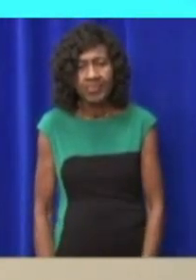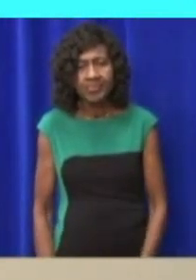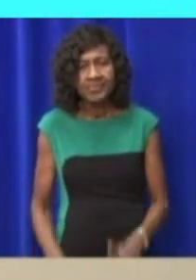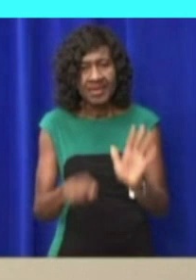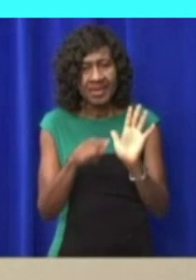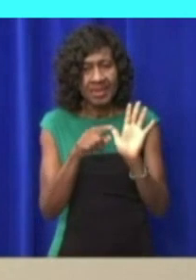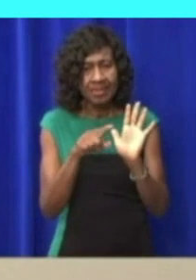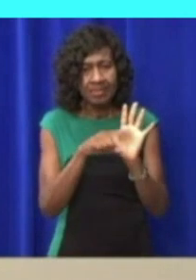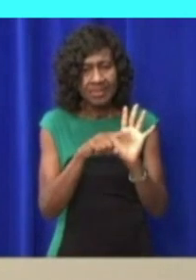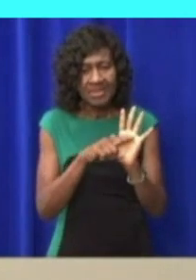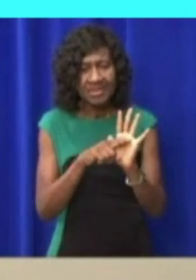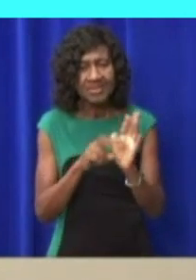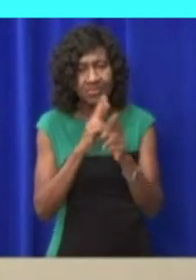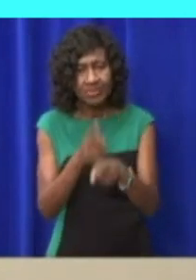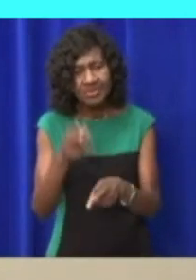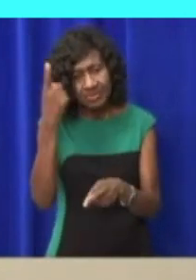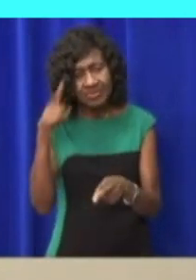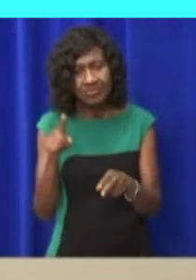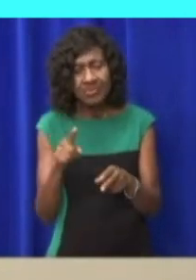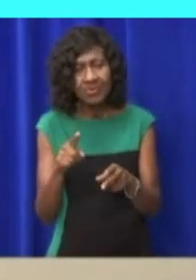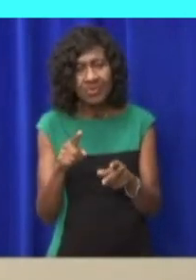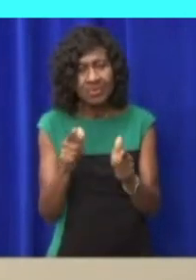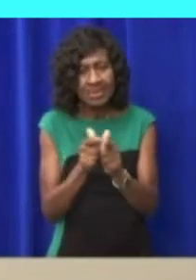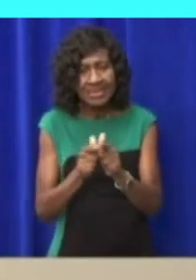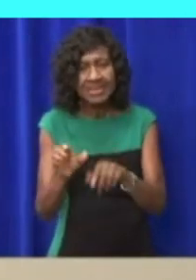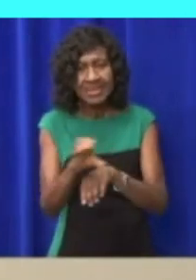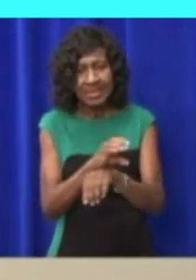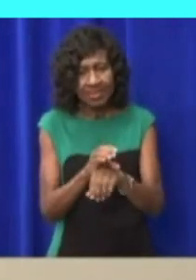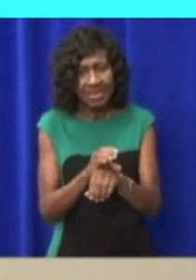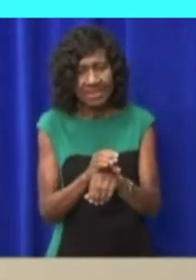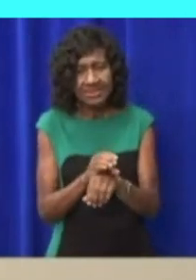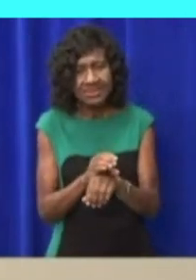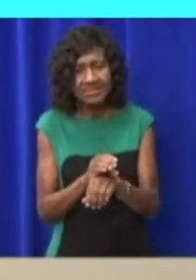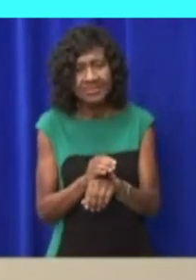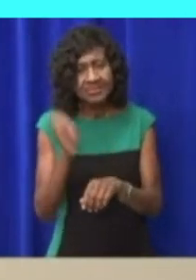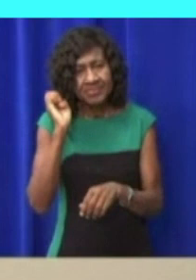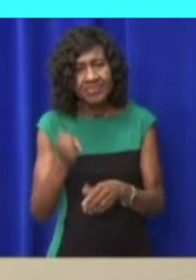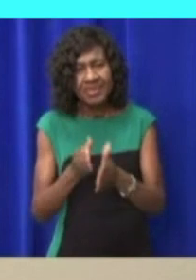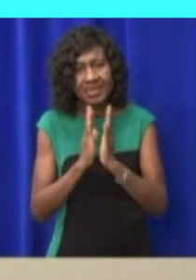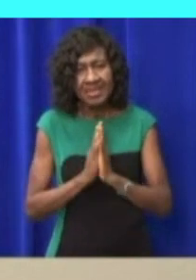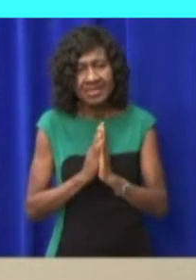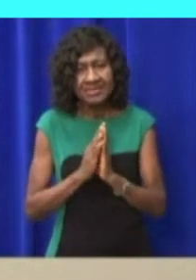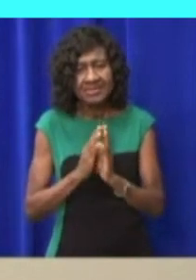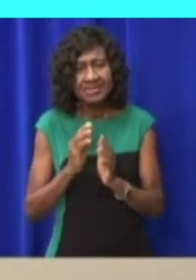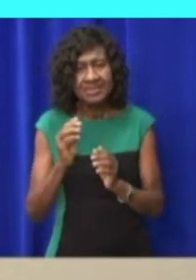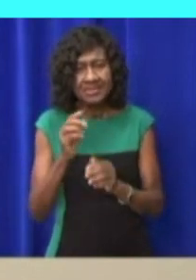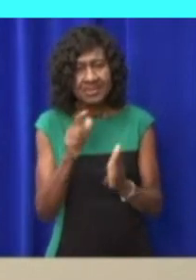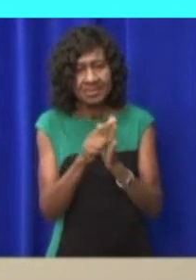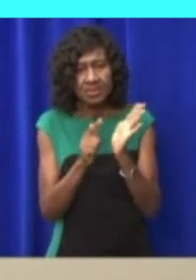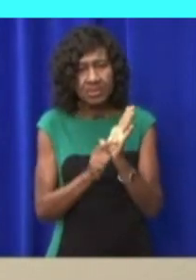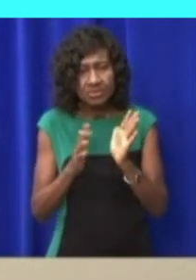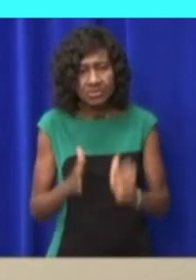negative results for COVID-19 for Little Cayman. I have asked the Honorable Attorney General